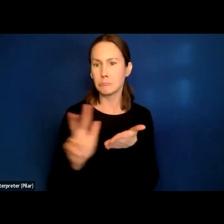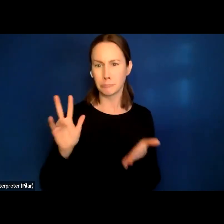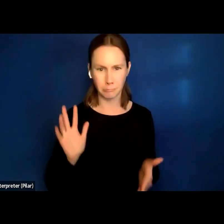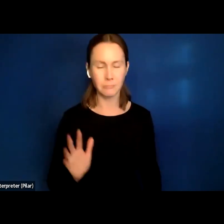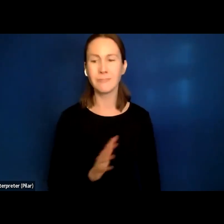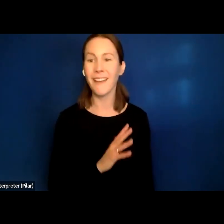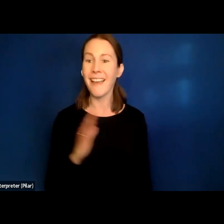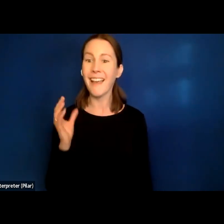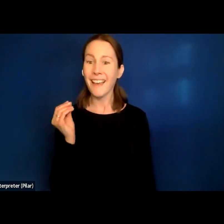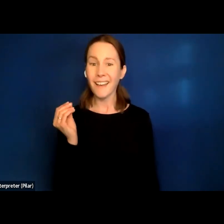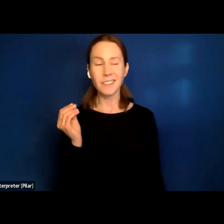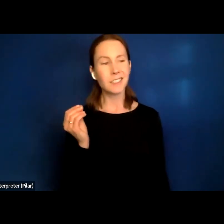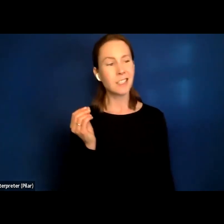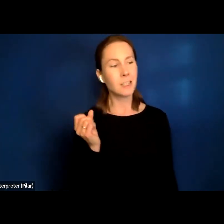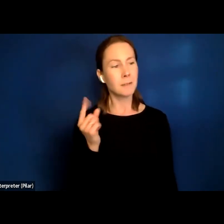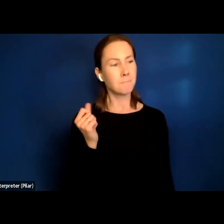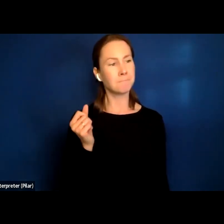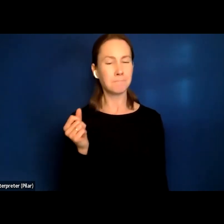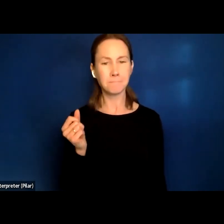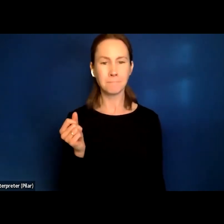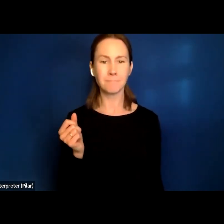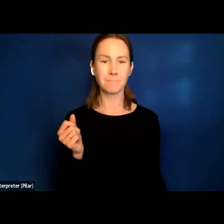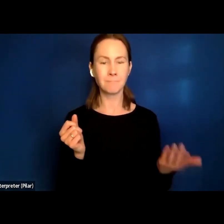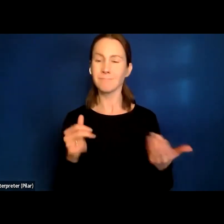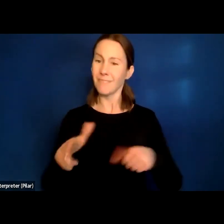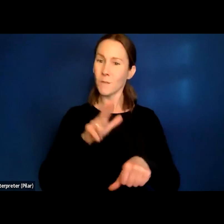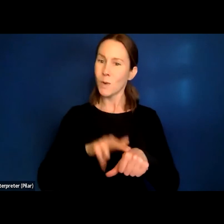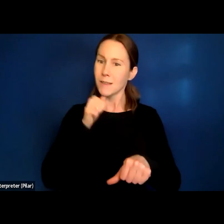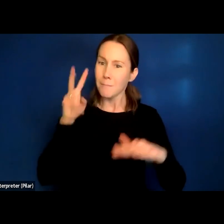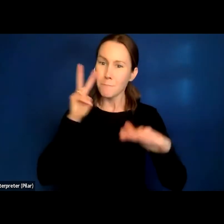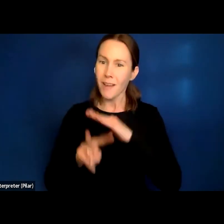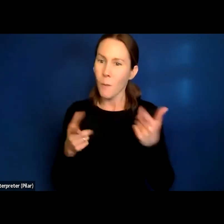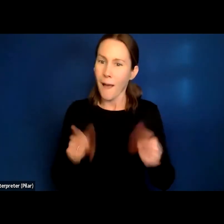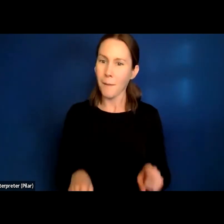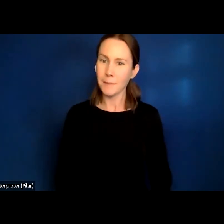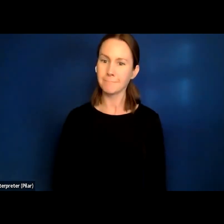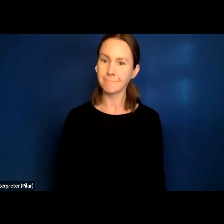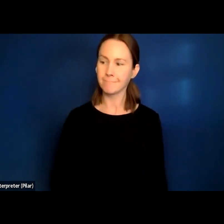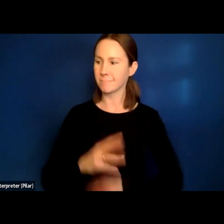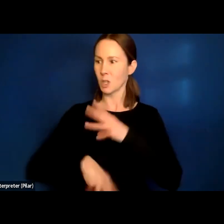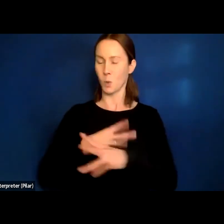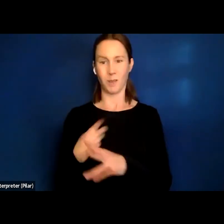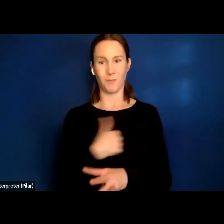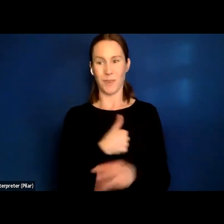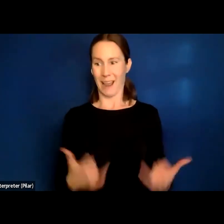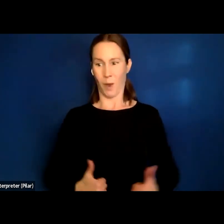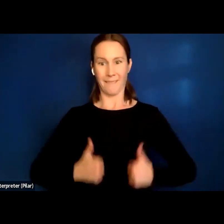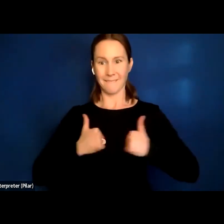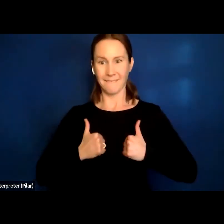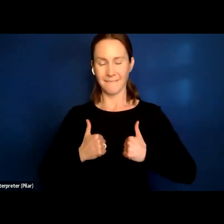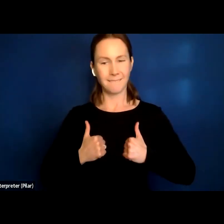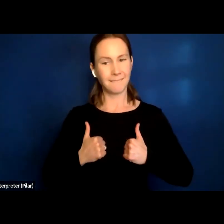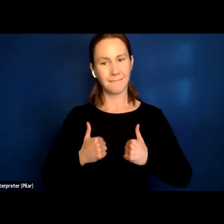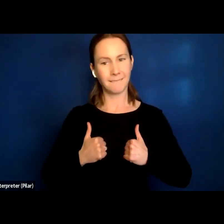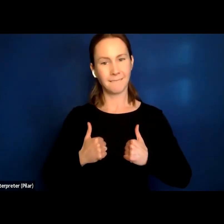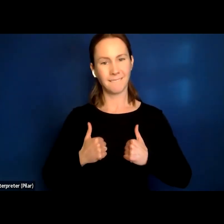And in the unpredictable timing of the world that we live in, where a week